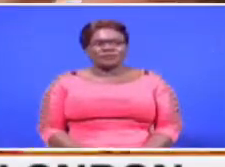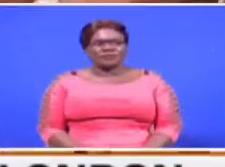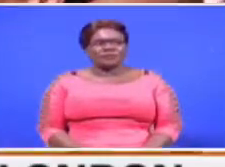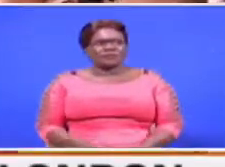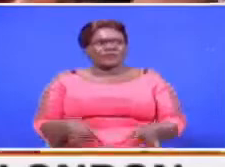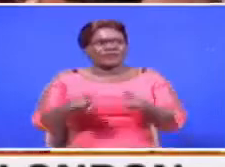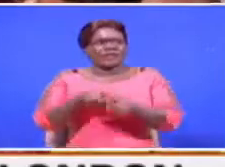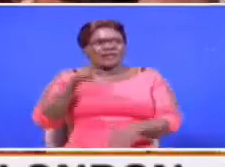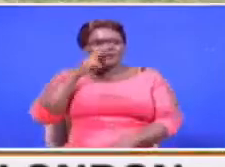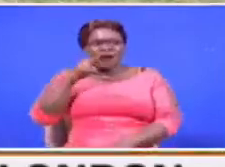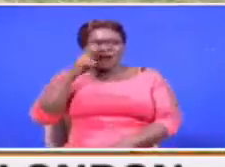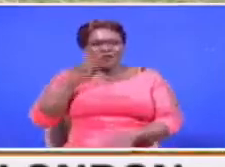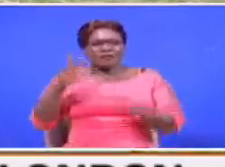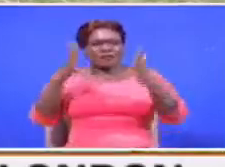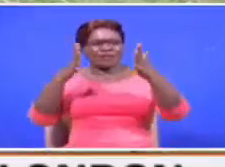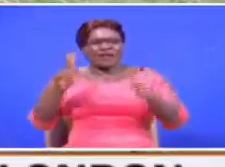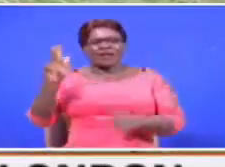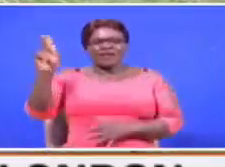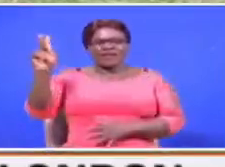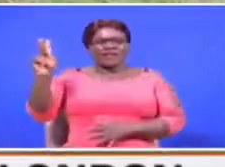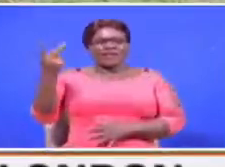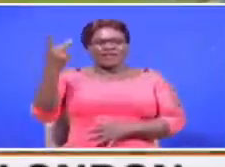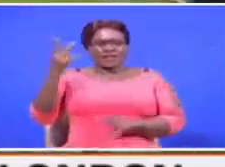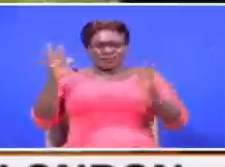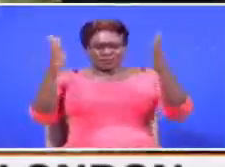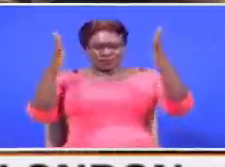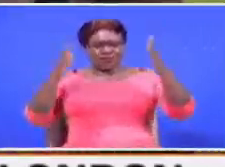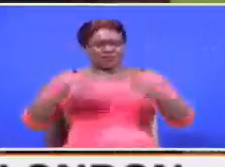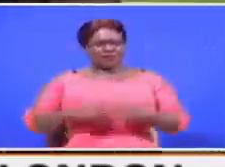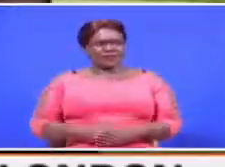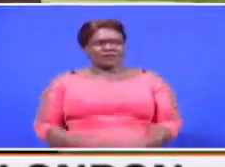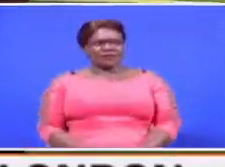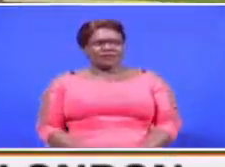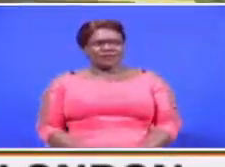and the fanfare. If it's a Kenyan event,